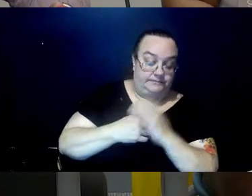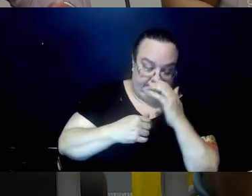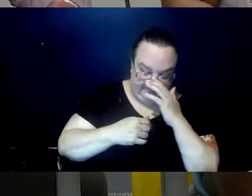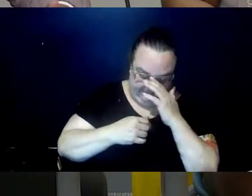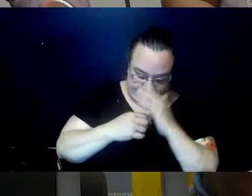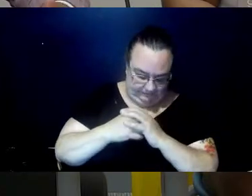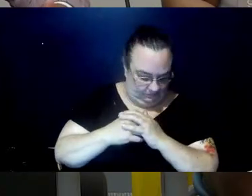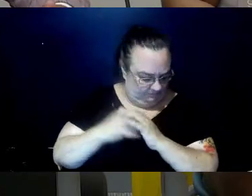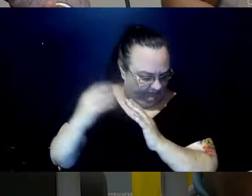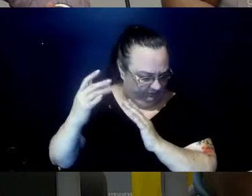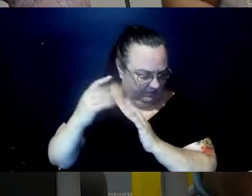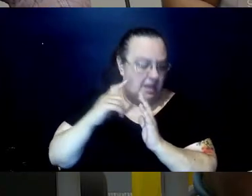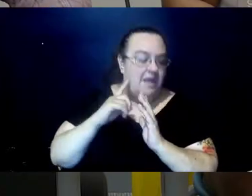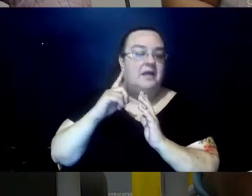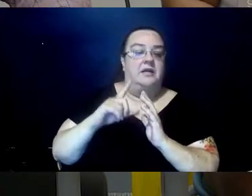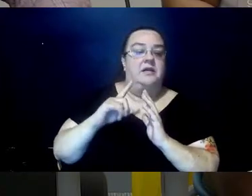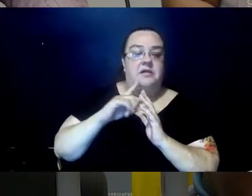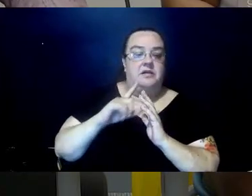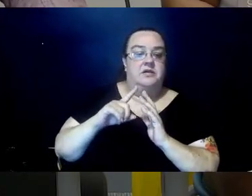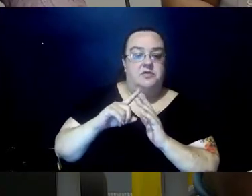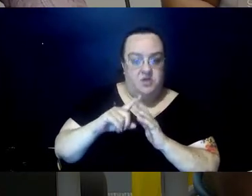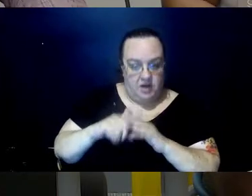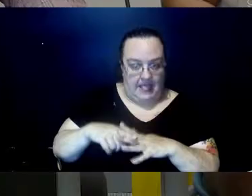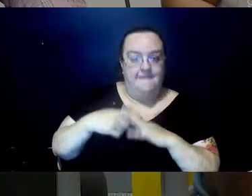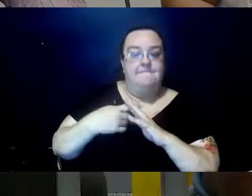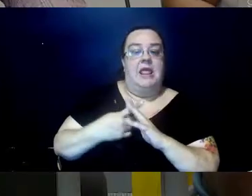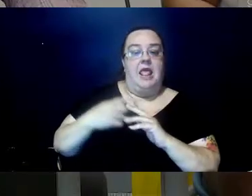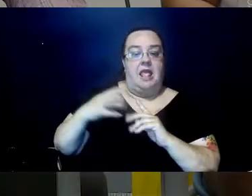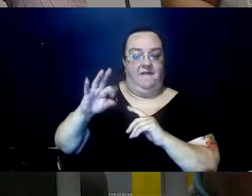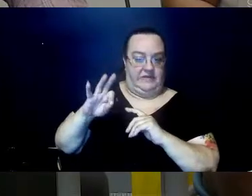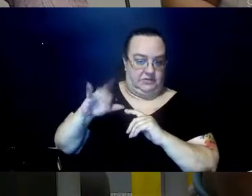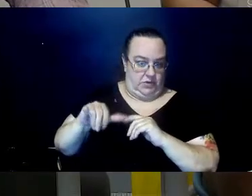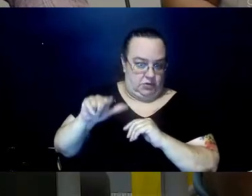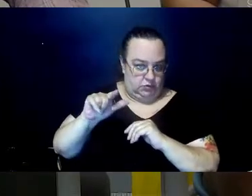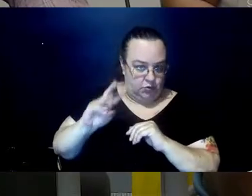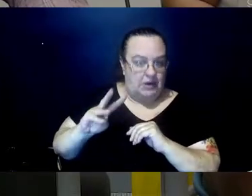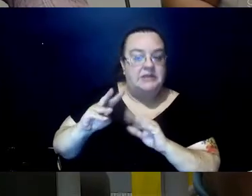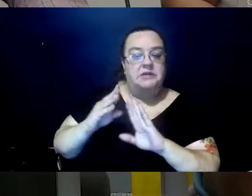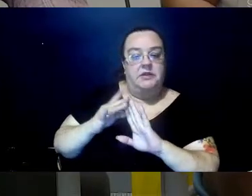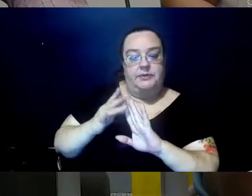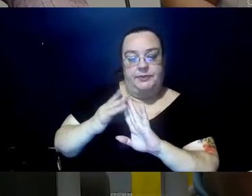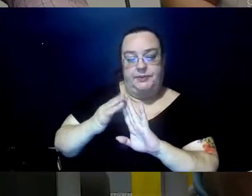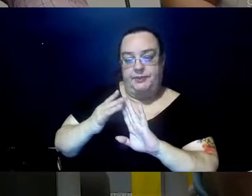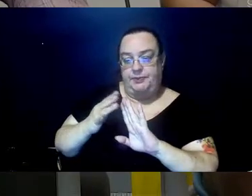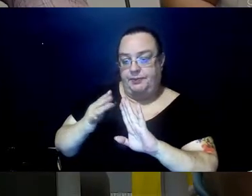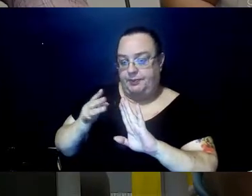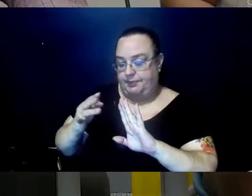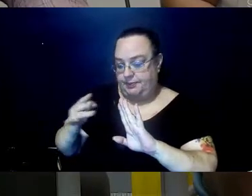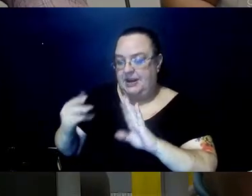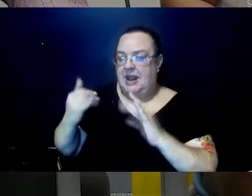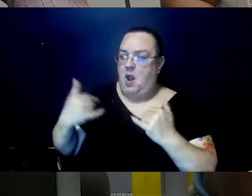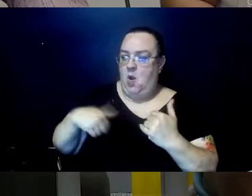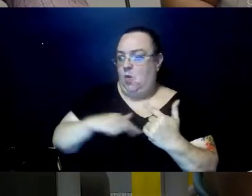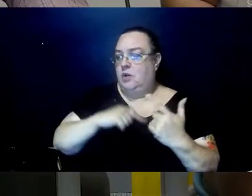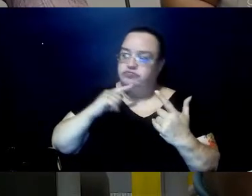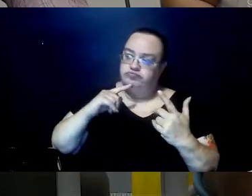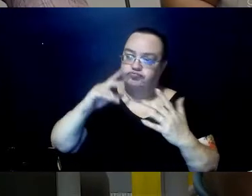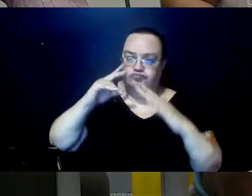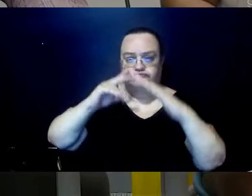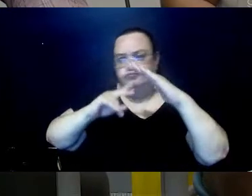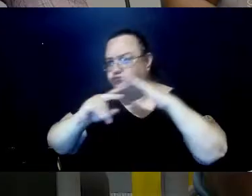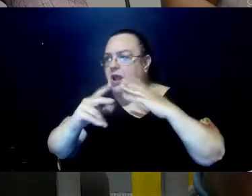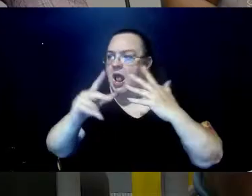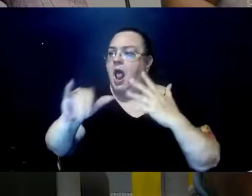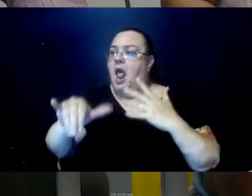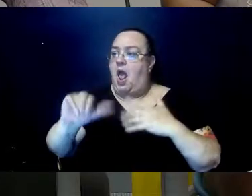of fiscal year 26, and we're just anticipating another on-time audit. So that's where